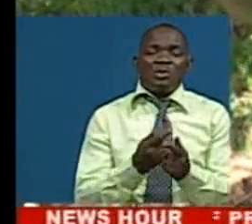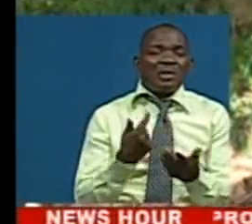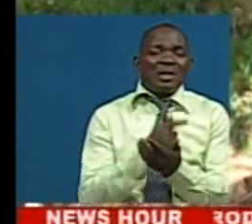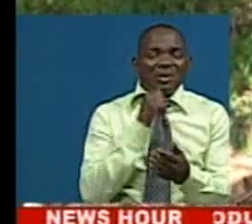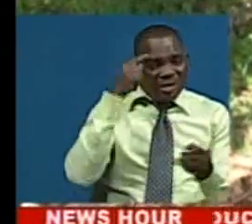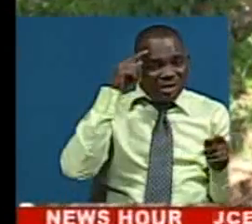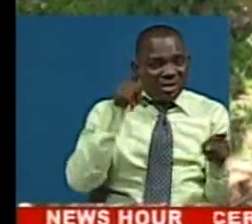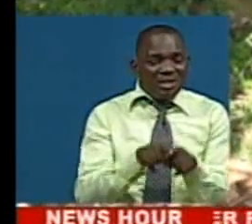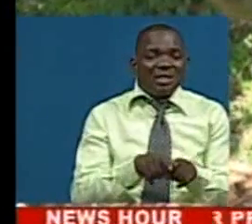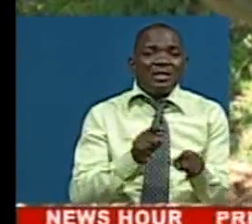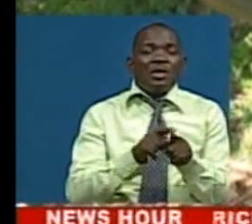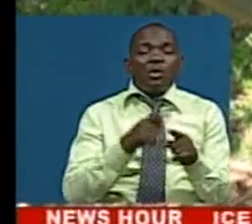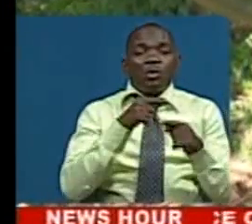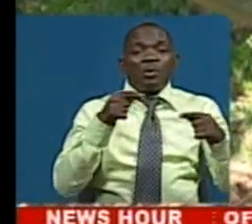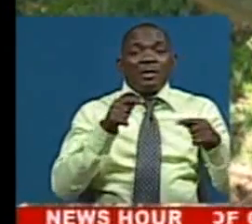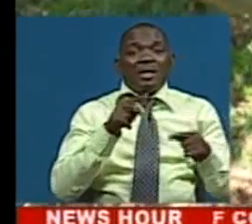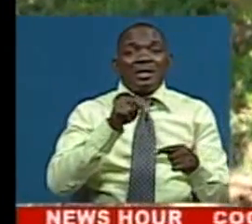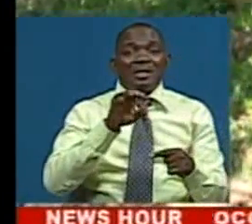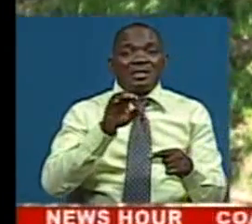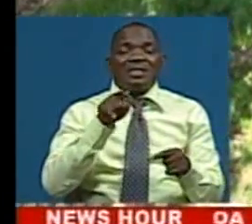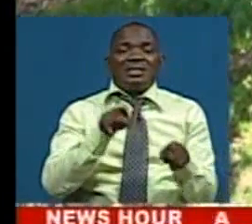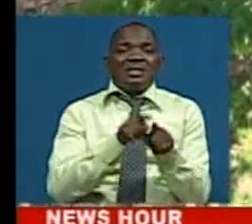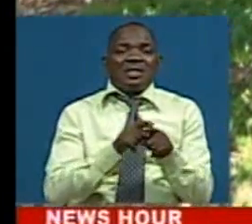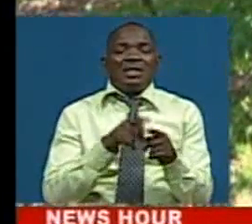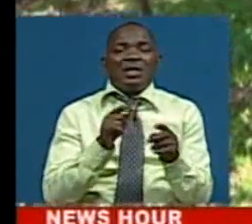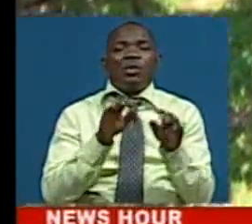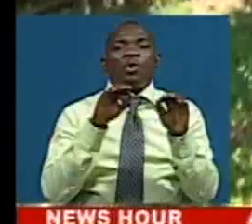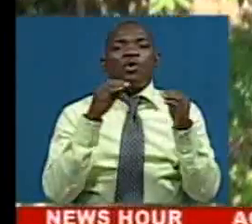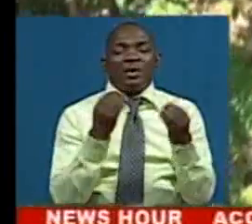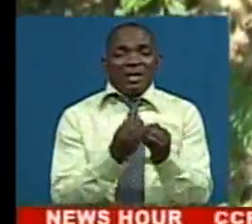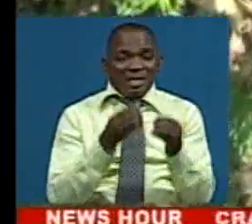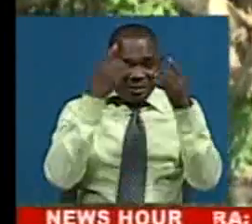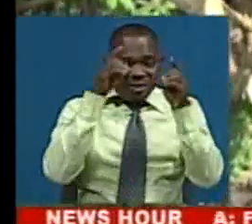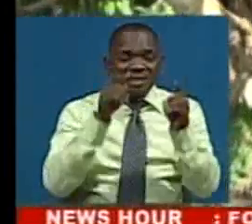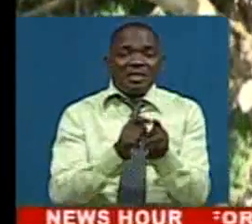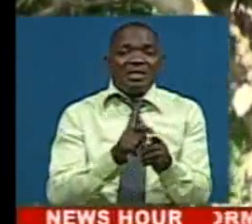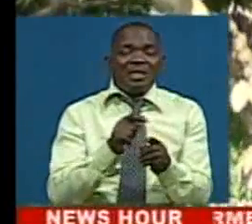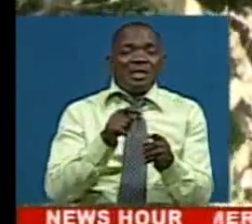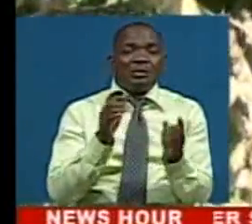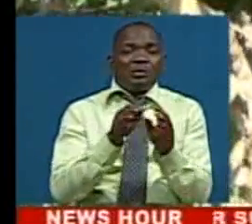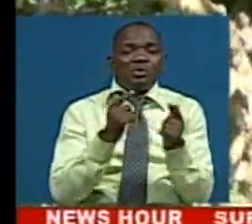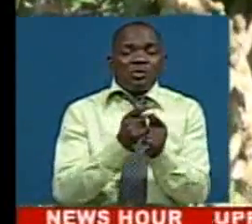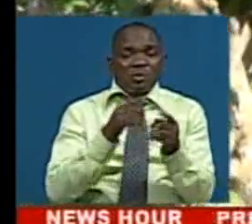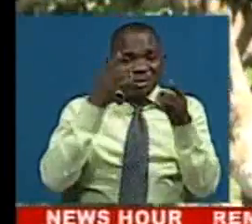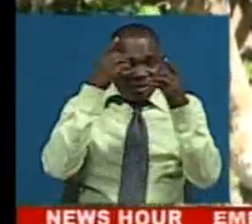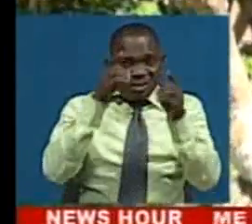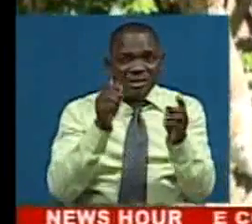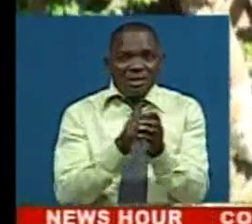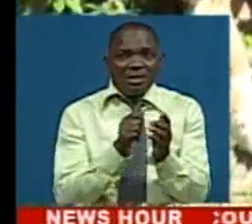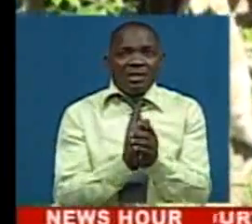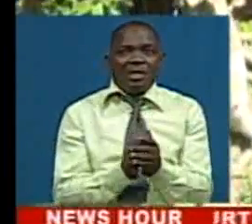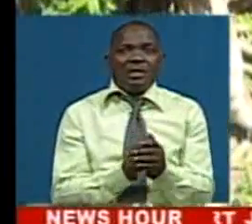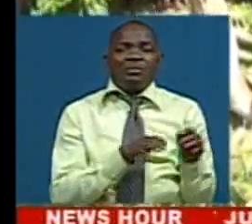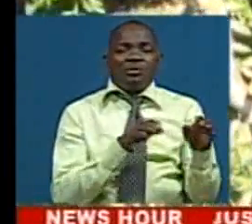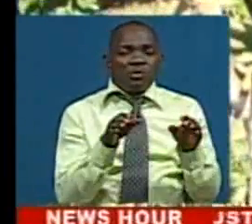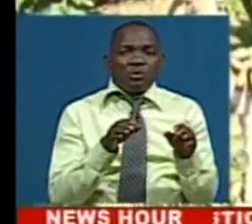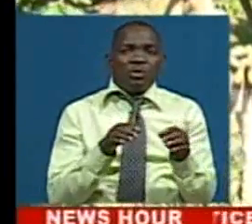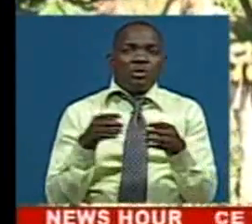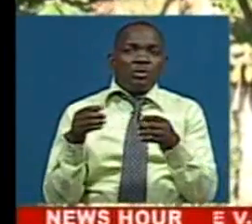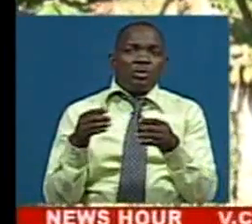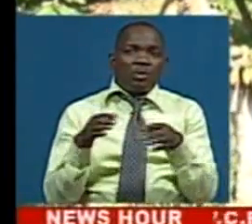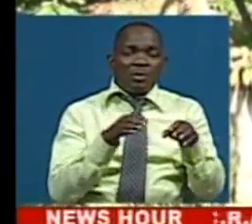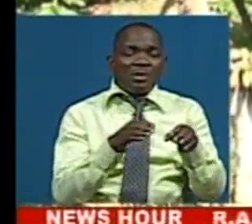country and the opposition NDC. Hence, the decision of the minority in parliament to move to the cocoa